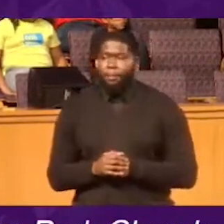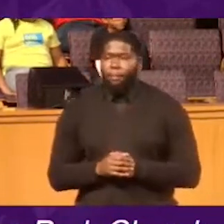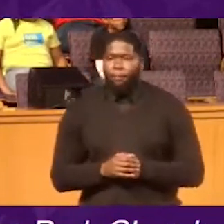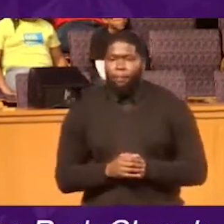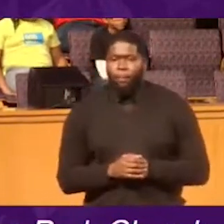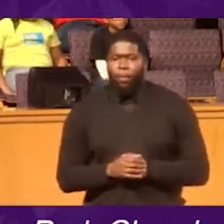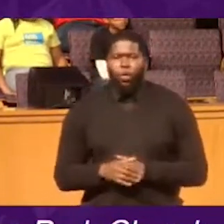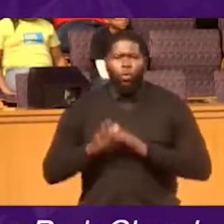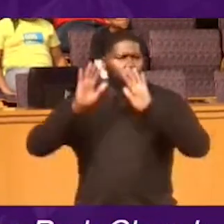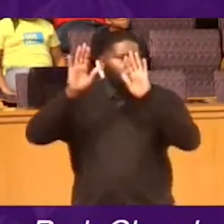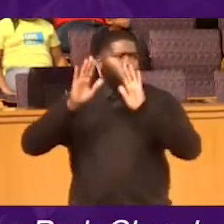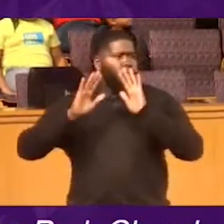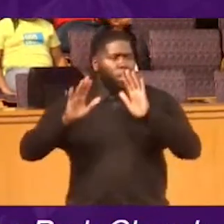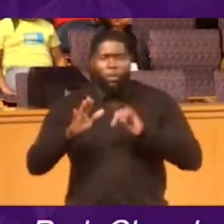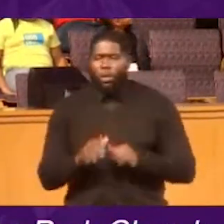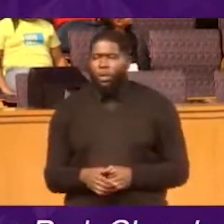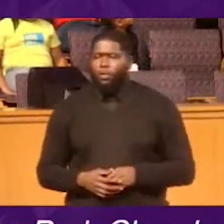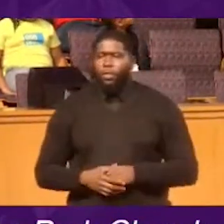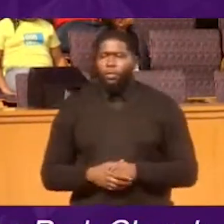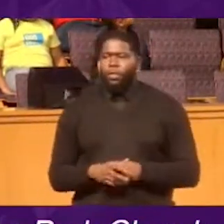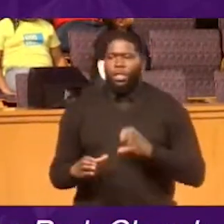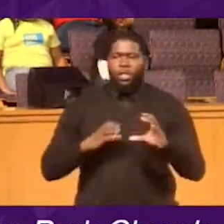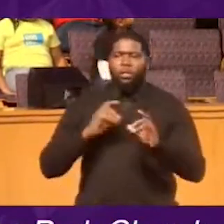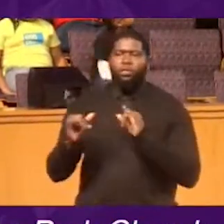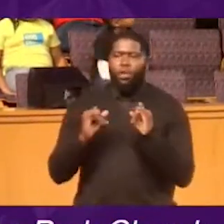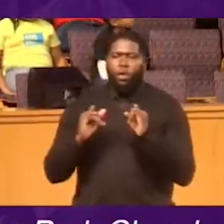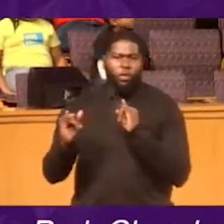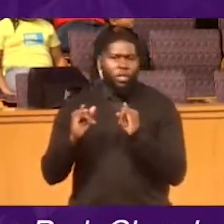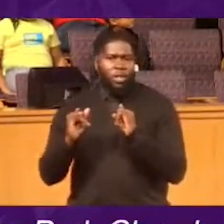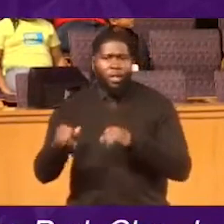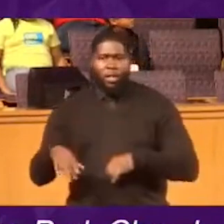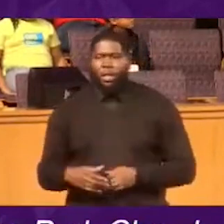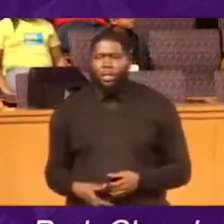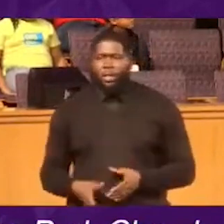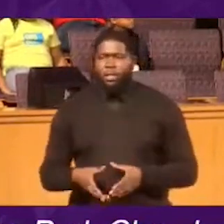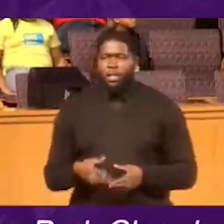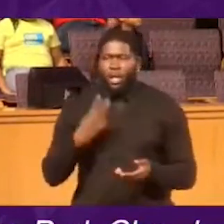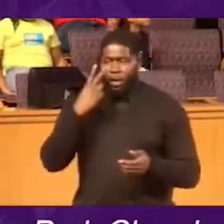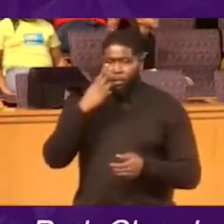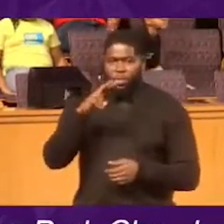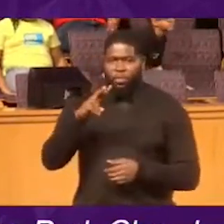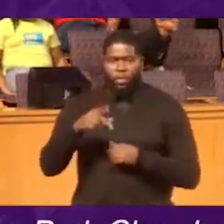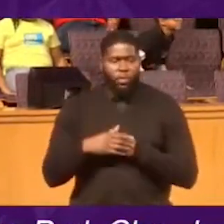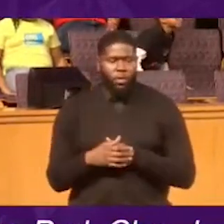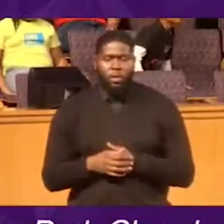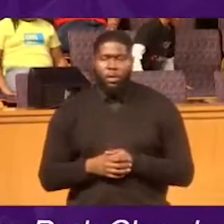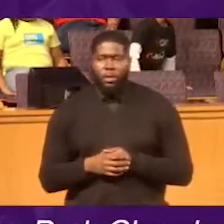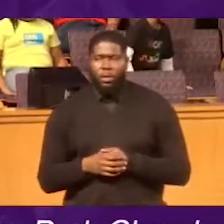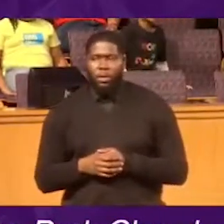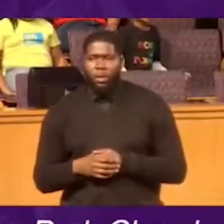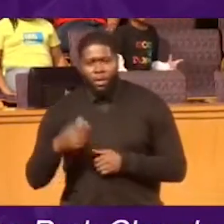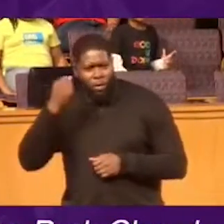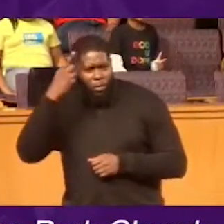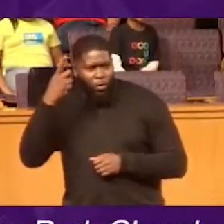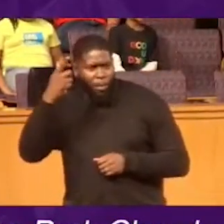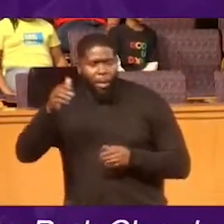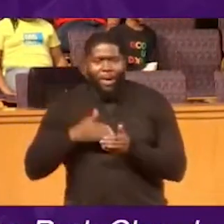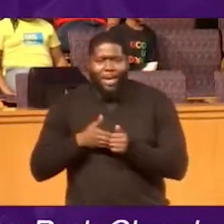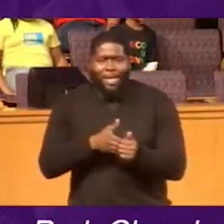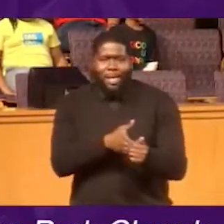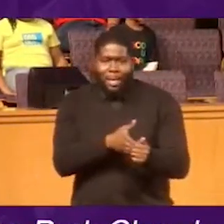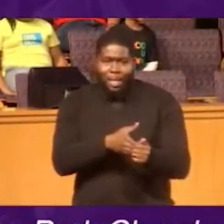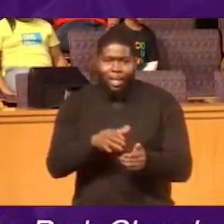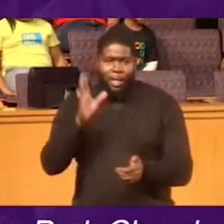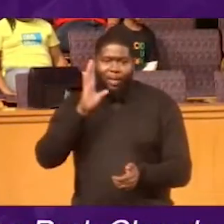What a wonderful interview. Being able to gain some perspective from our leading lady